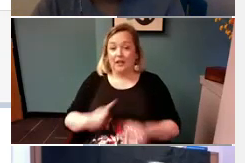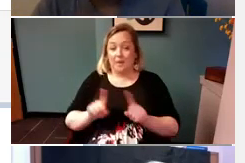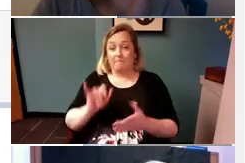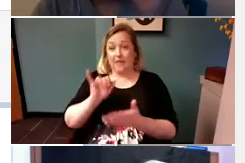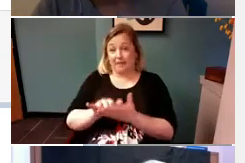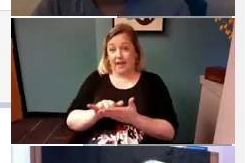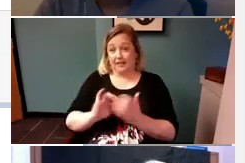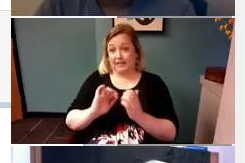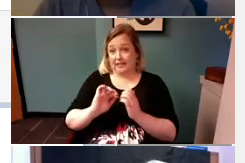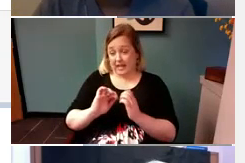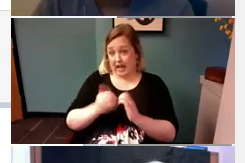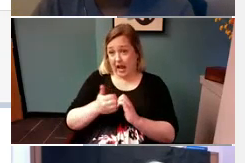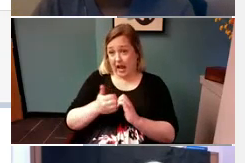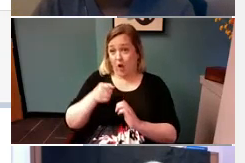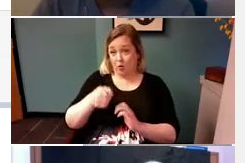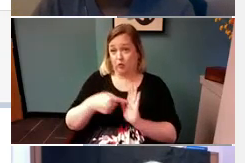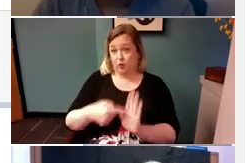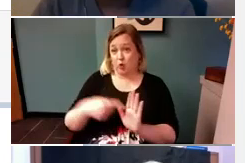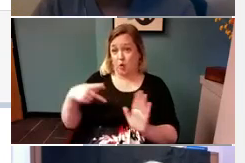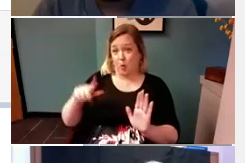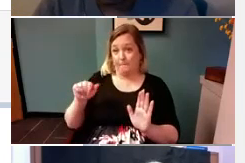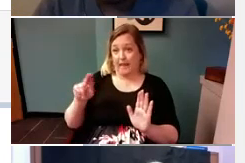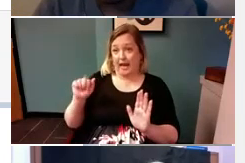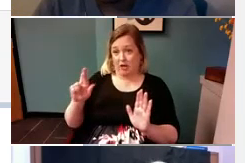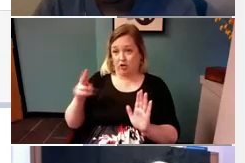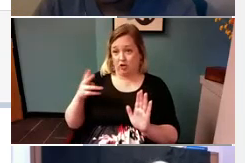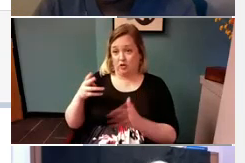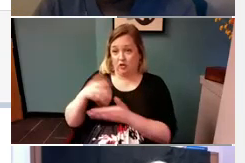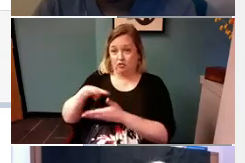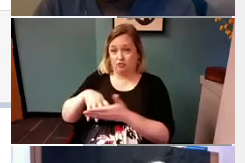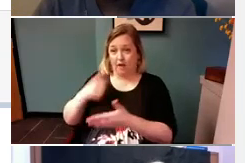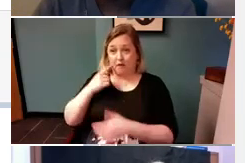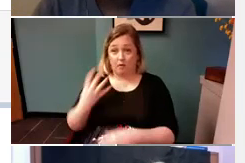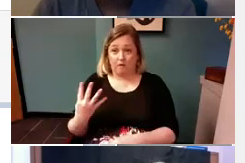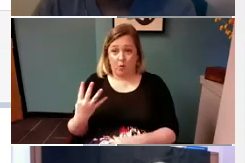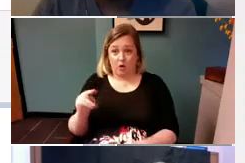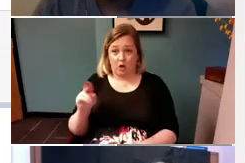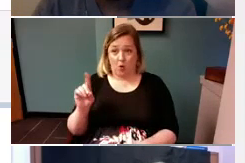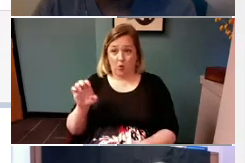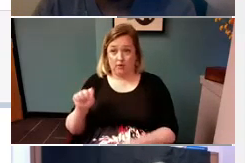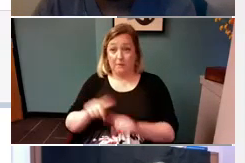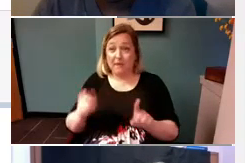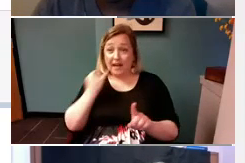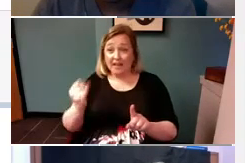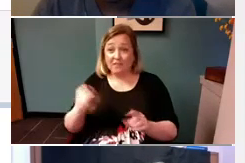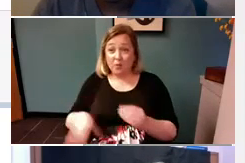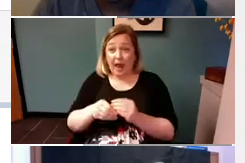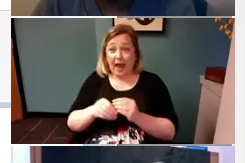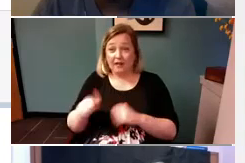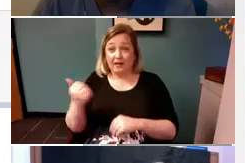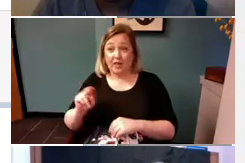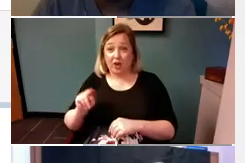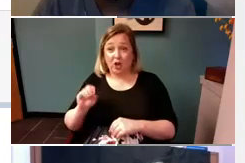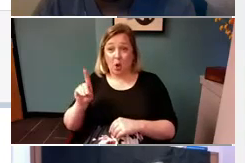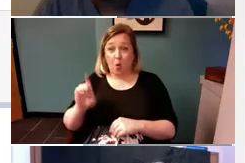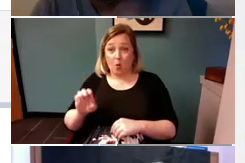4 nodes. But let's say that we have one more node here, right? So this particular node needs to